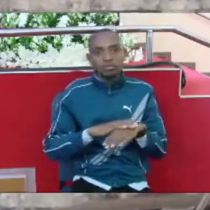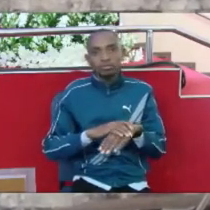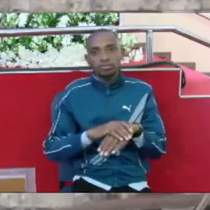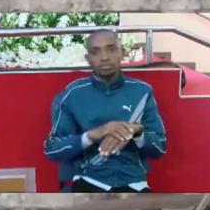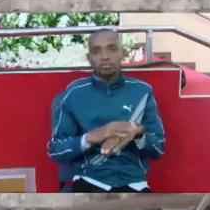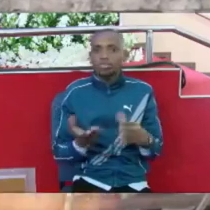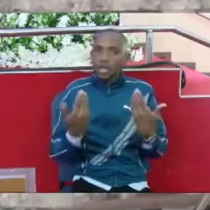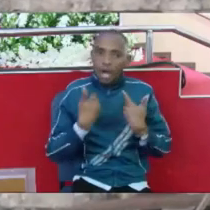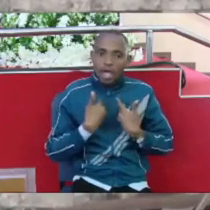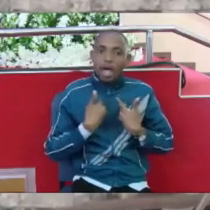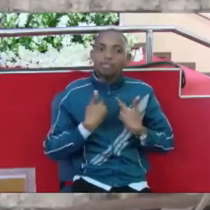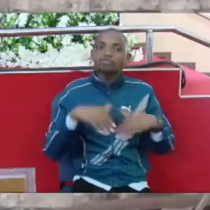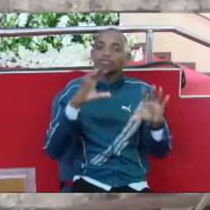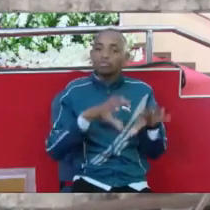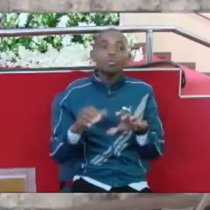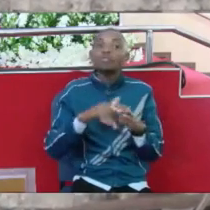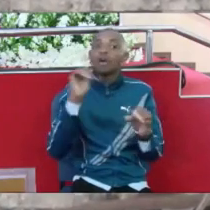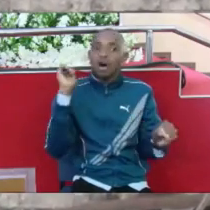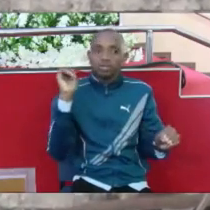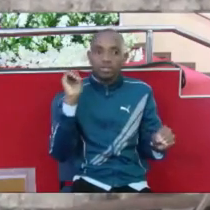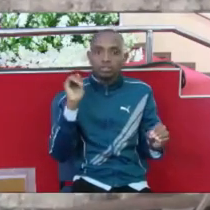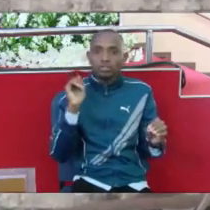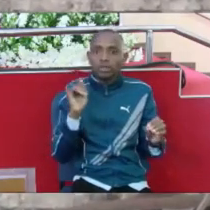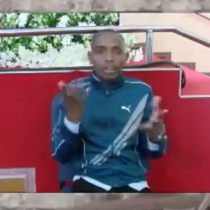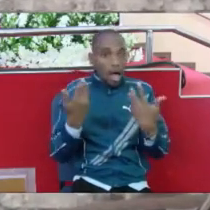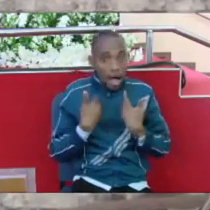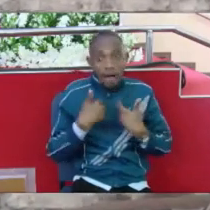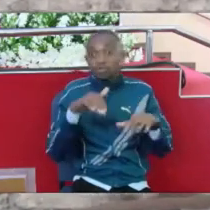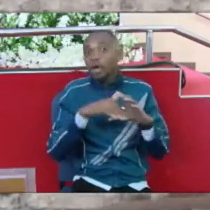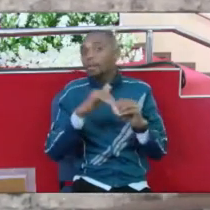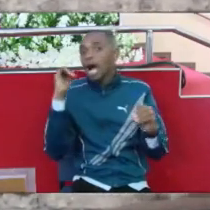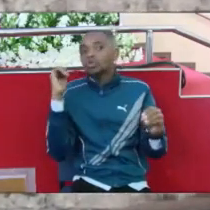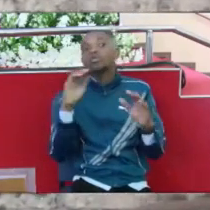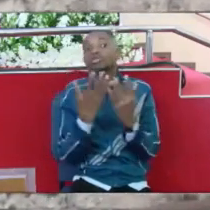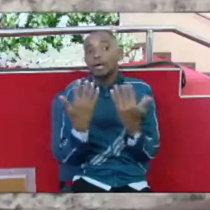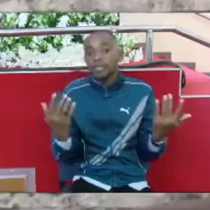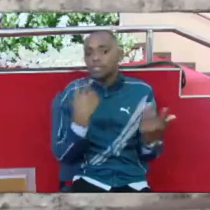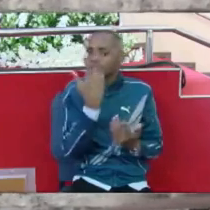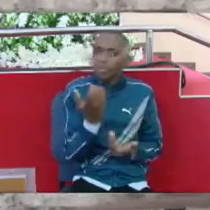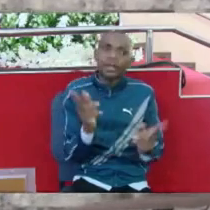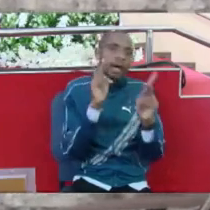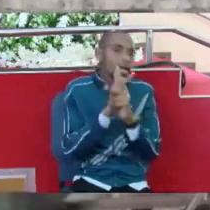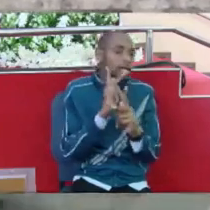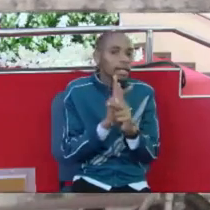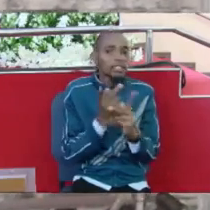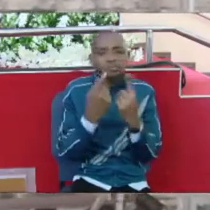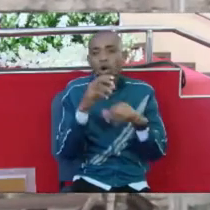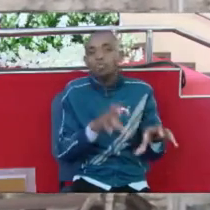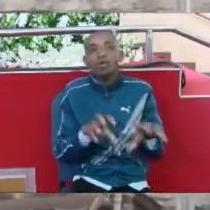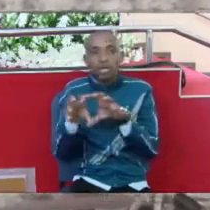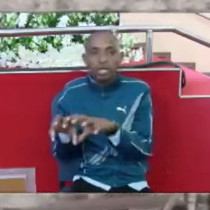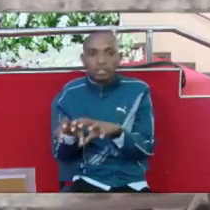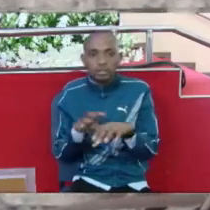I have to move out. Lazima niondoke nje. I have to come out from something. Nitoke nje. So that I can keep on my progression. Ili